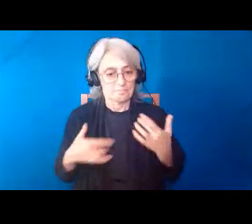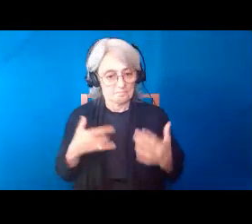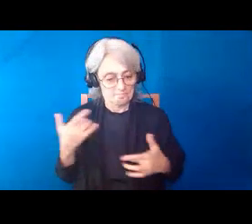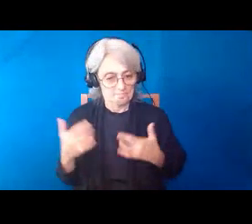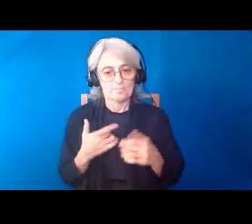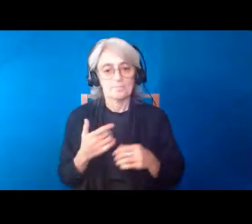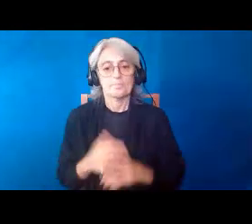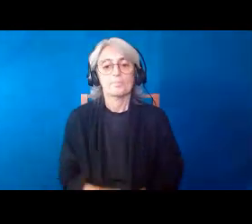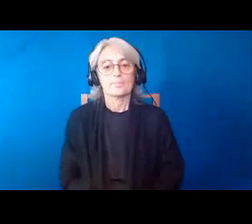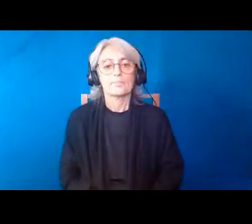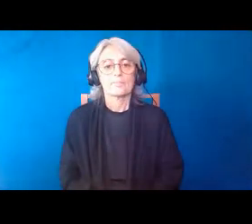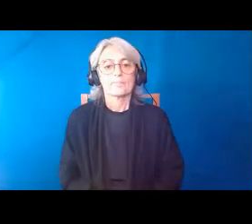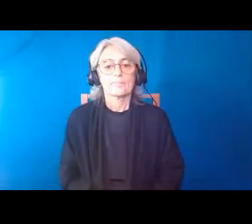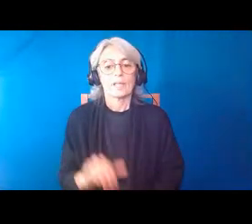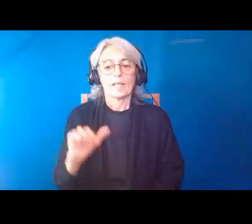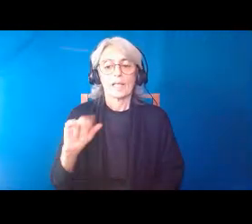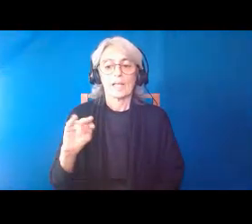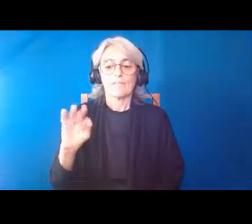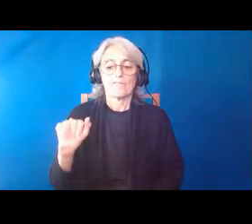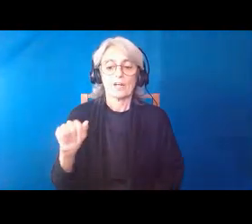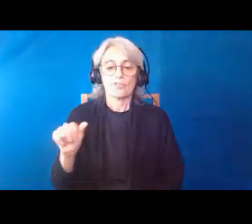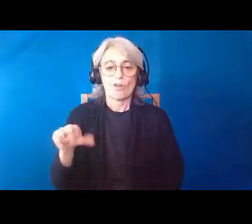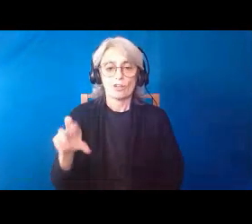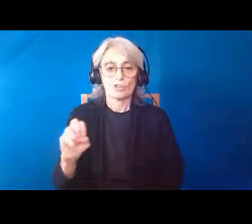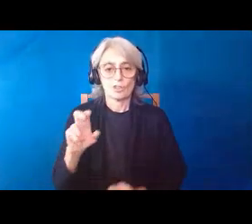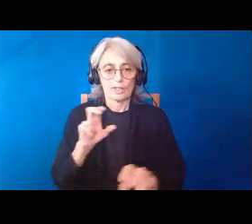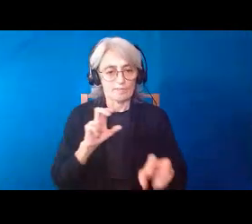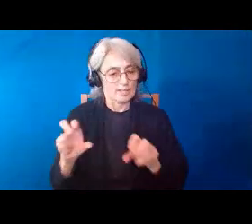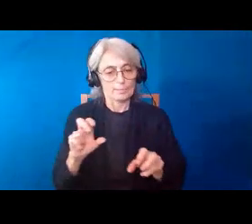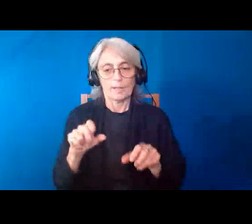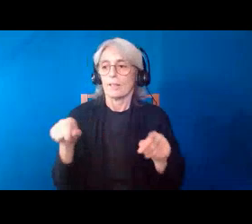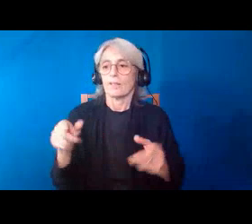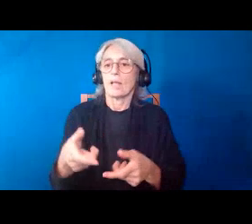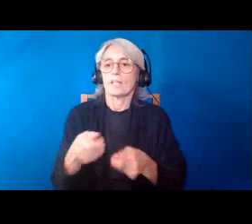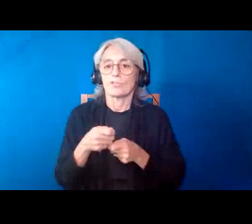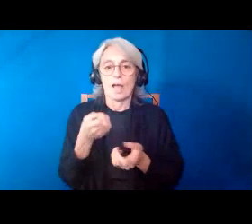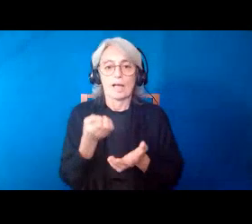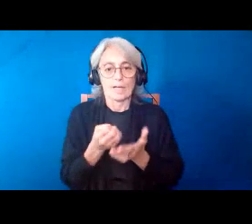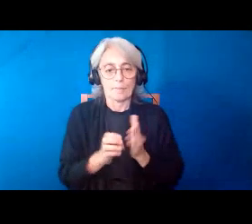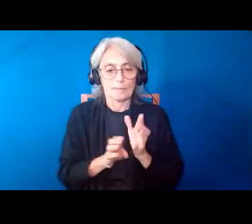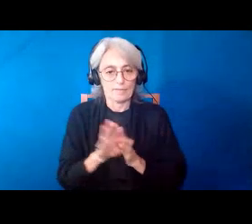it is these infrastructure investments that attract the economic development that ends up